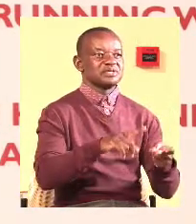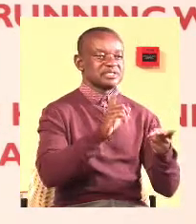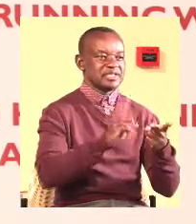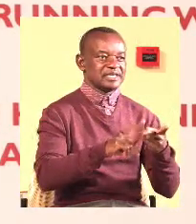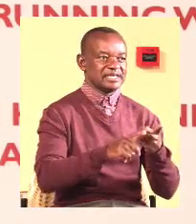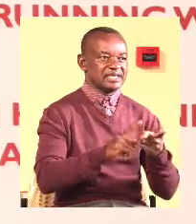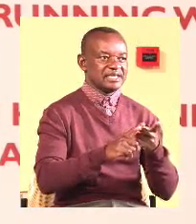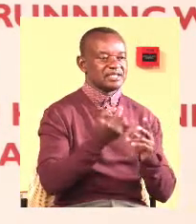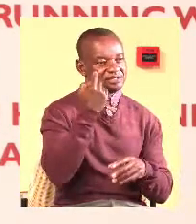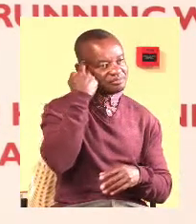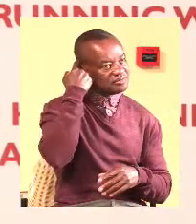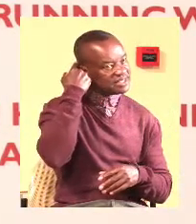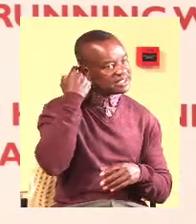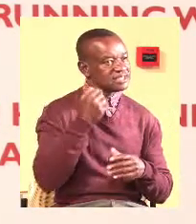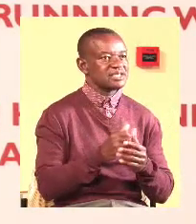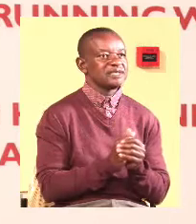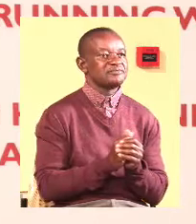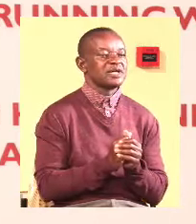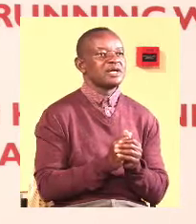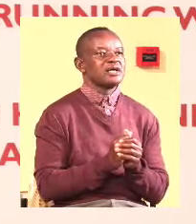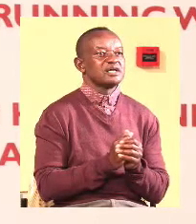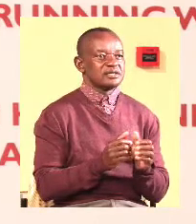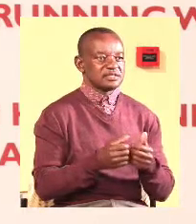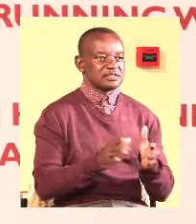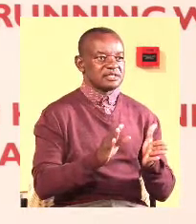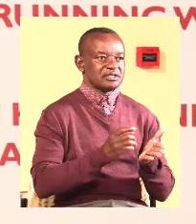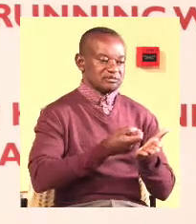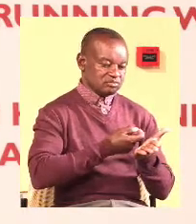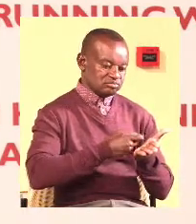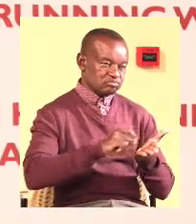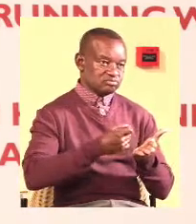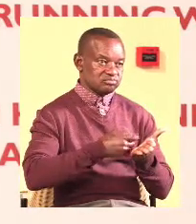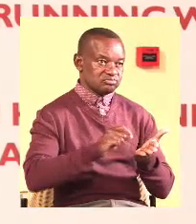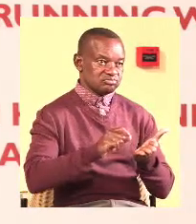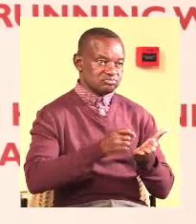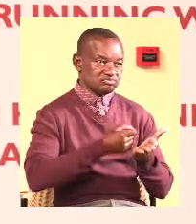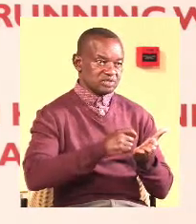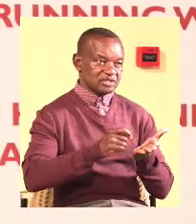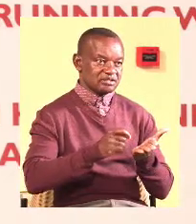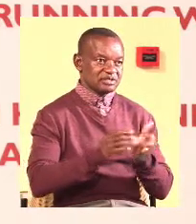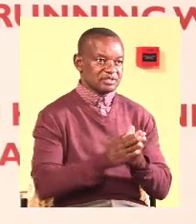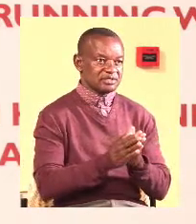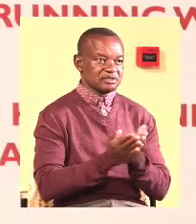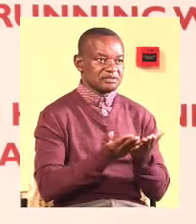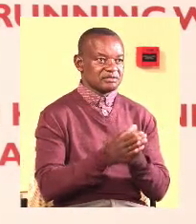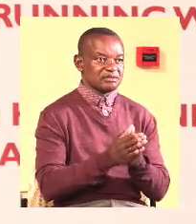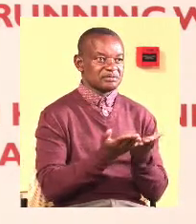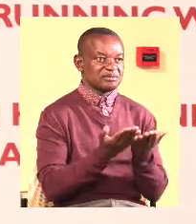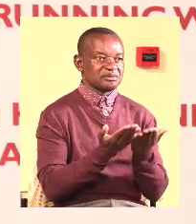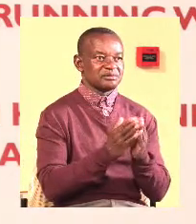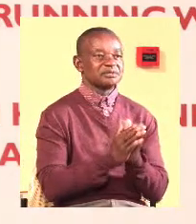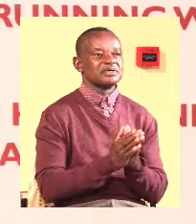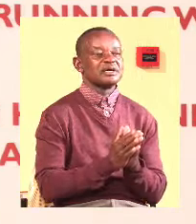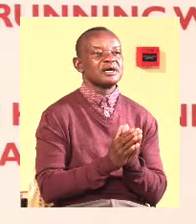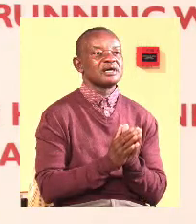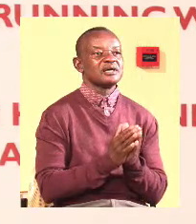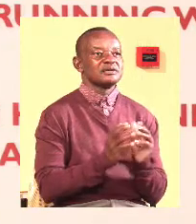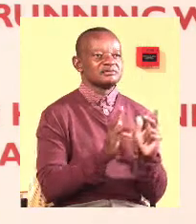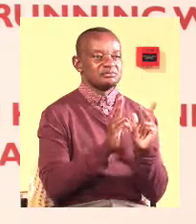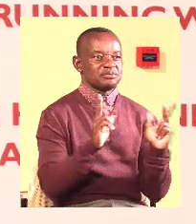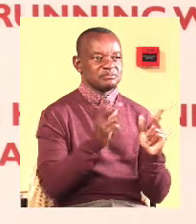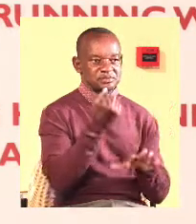distributed in various communities for people to understand what is COVID-19, what are the signs, and what